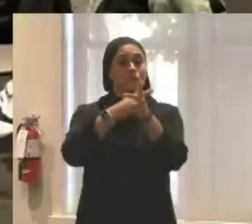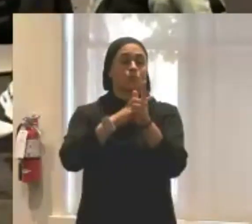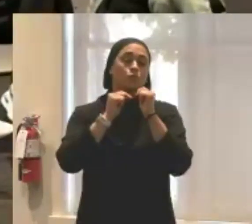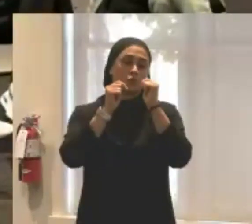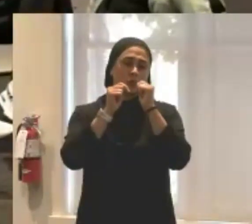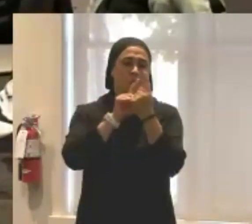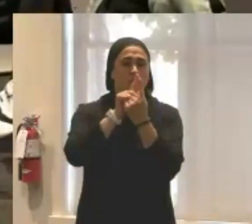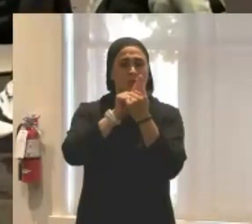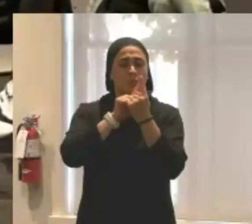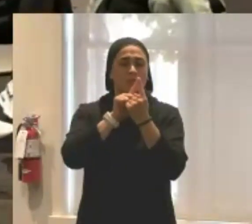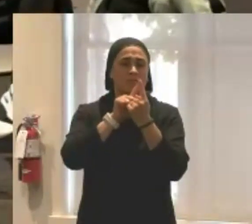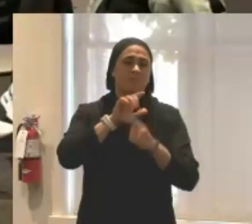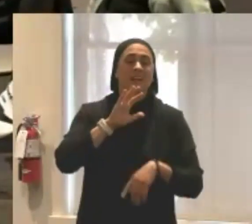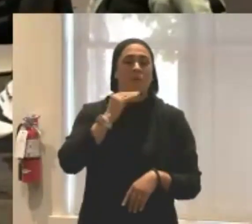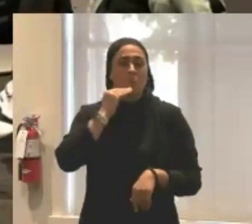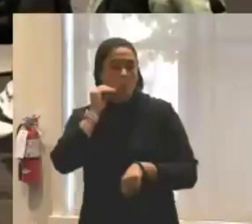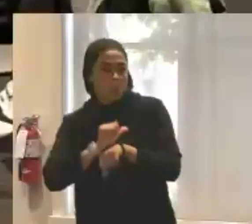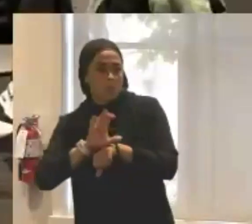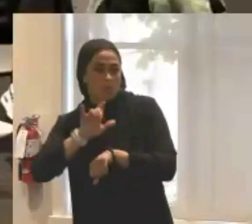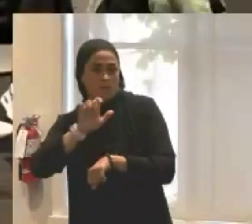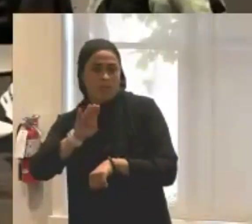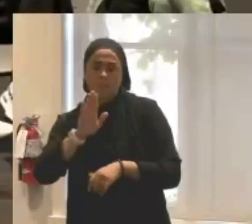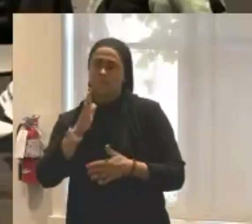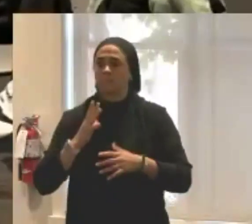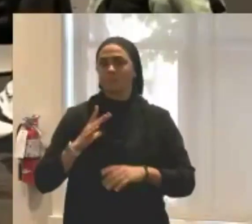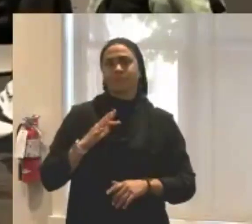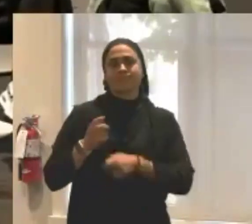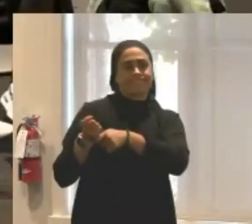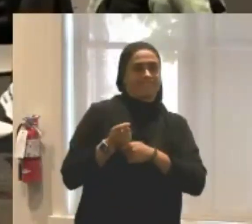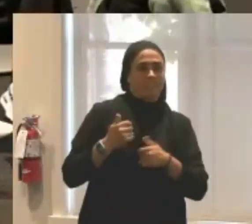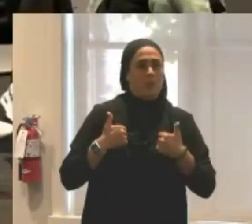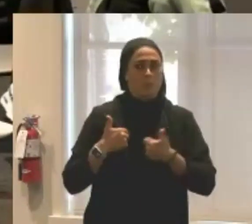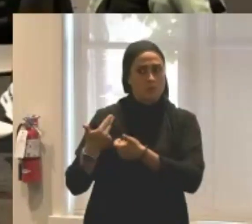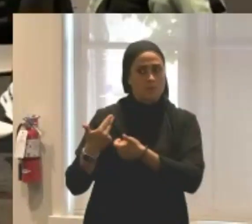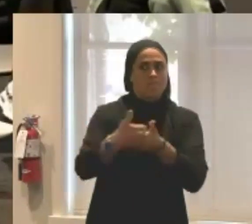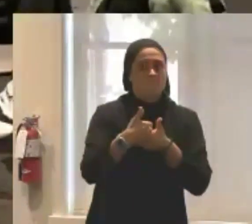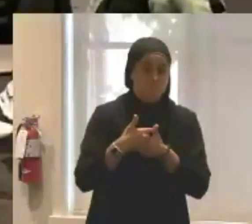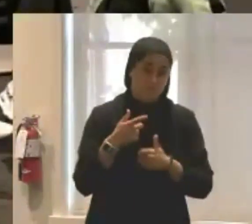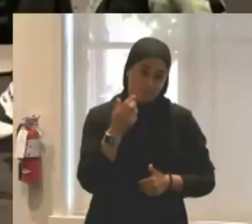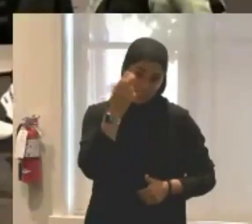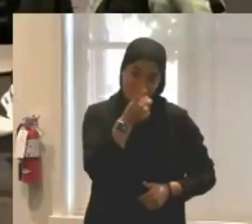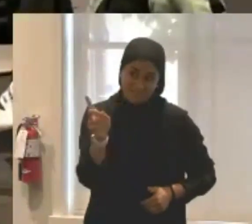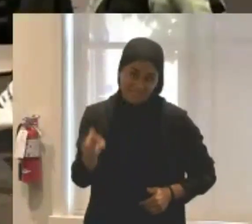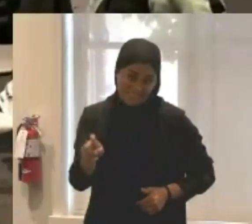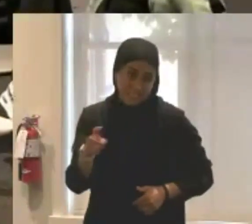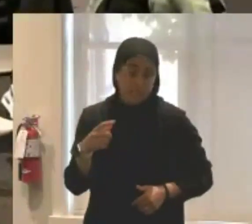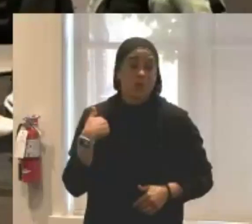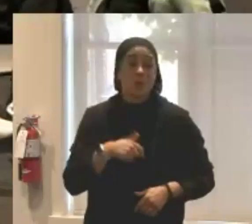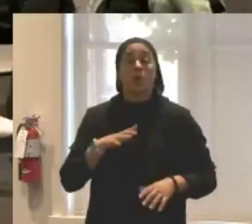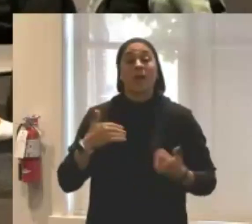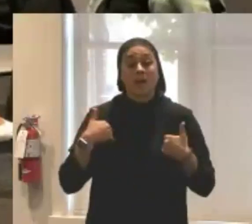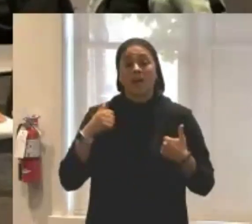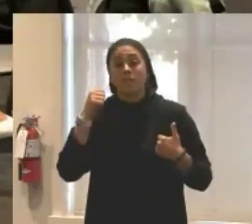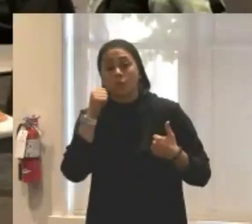clubs are a highly effective tool in engaging newcomer youth. It's something that they often need, and it really does help them. We offer the Boys and Girls Empowerment